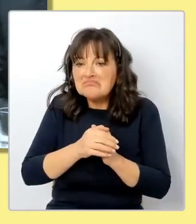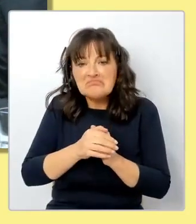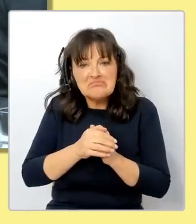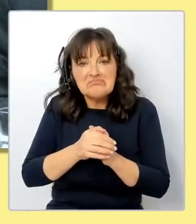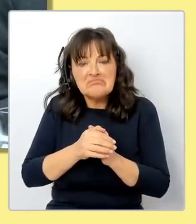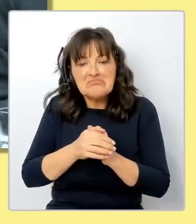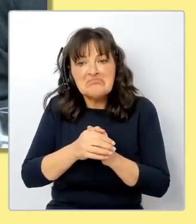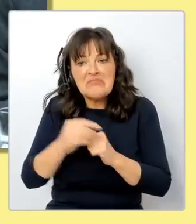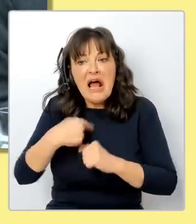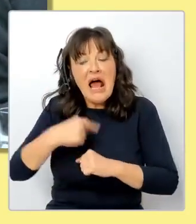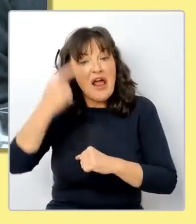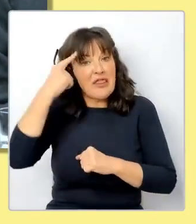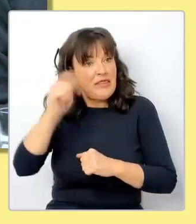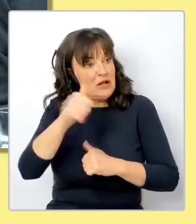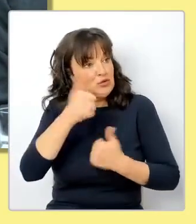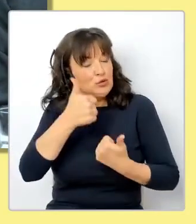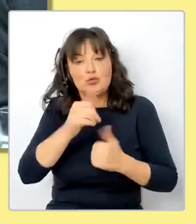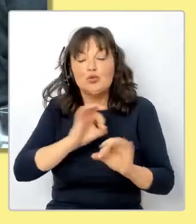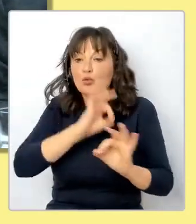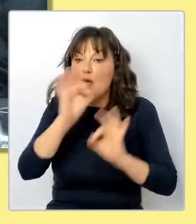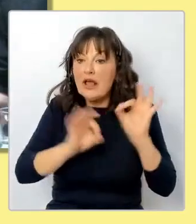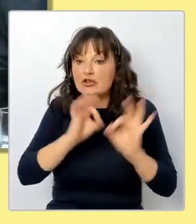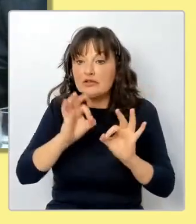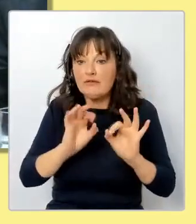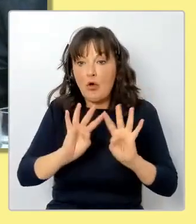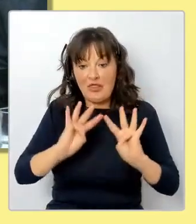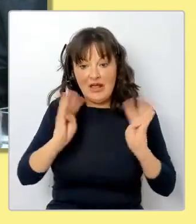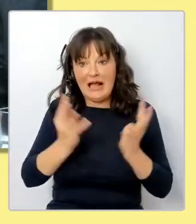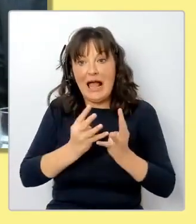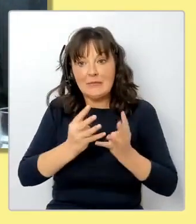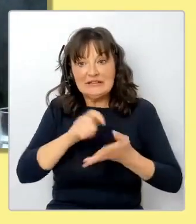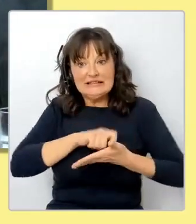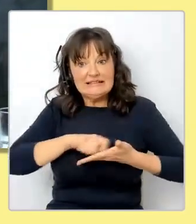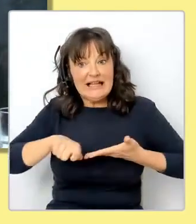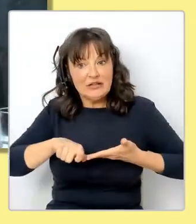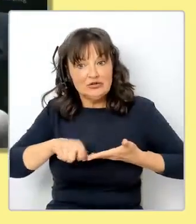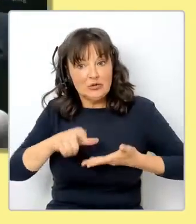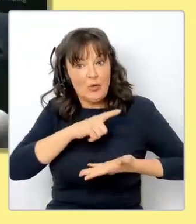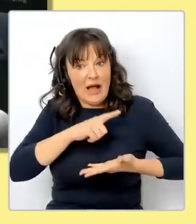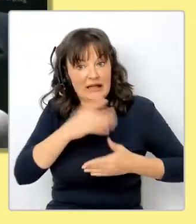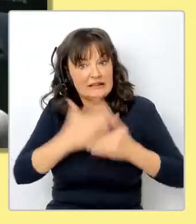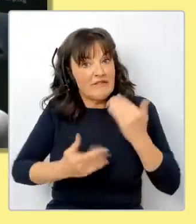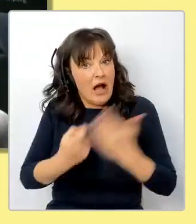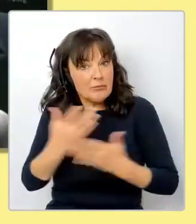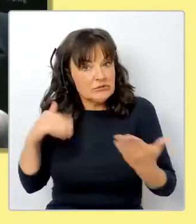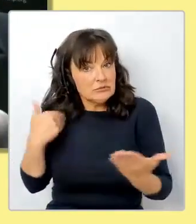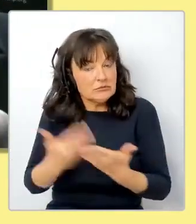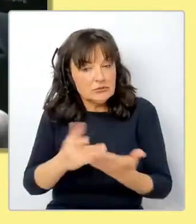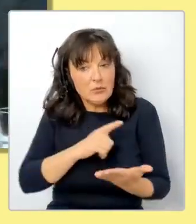Cabinet Secretaries as to know why this hasn't been done already. Okay.